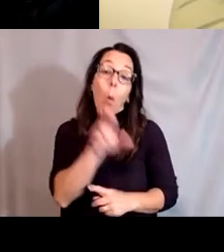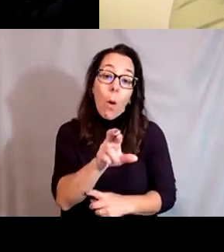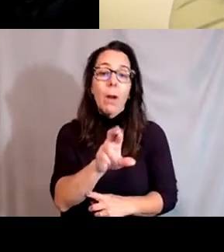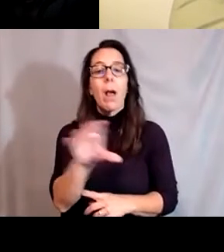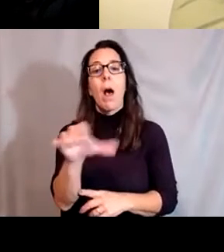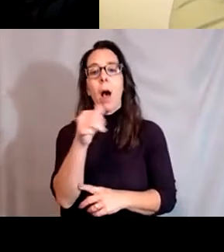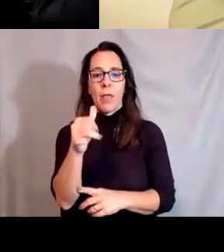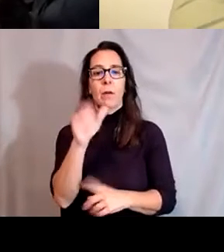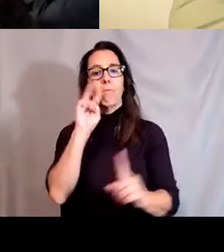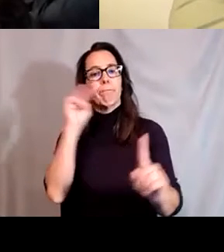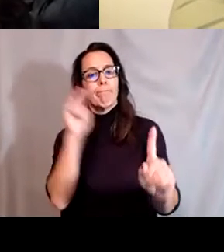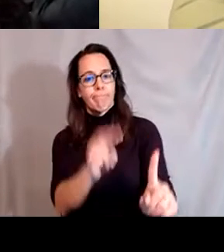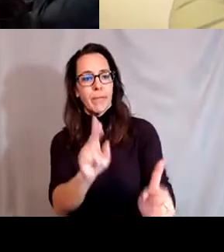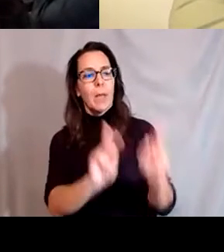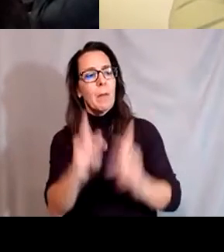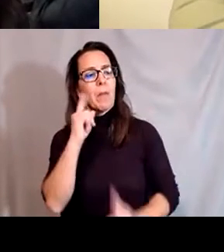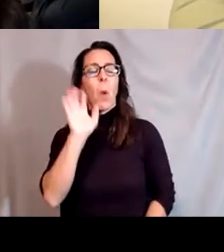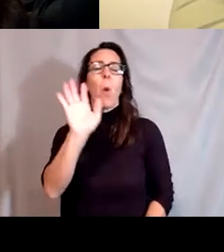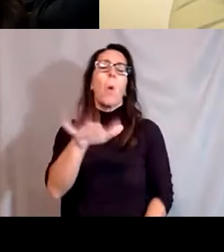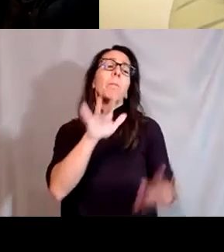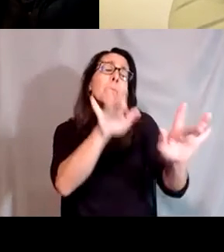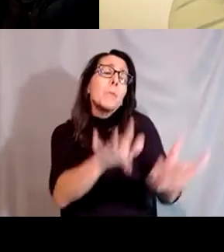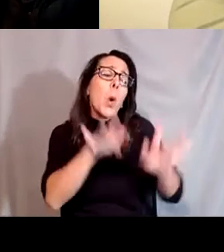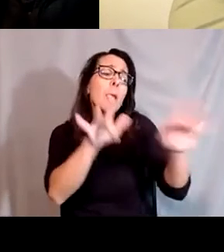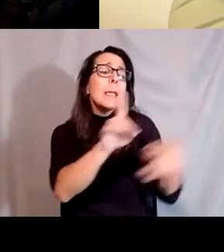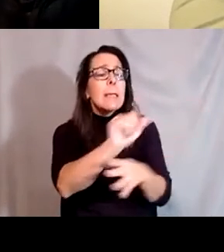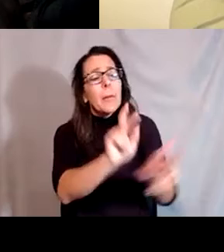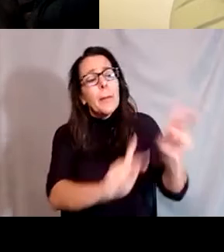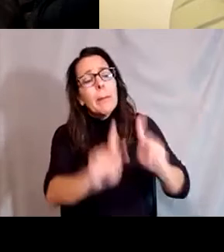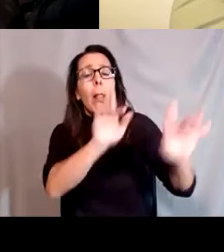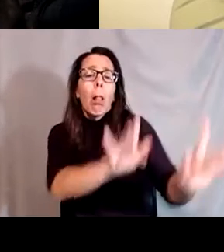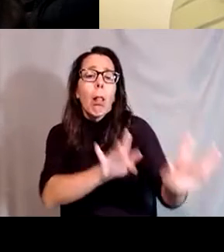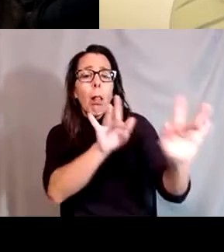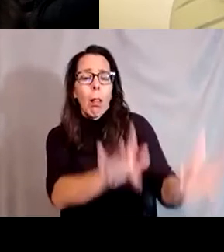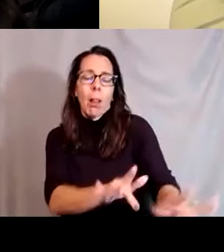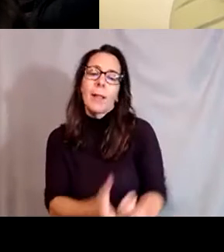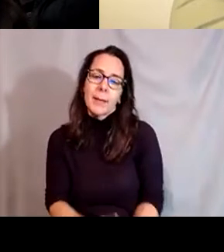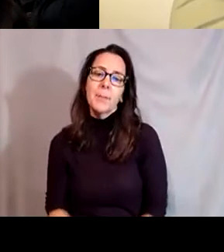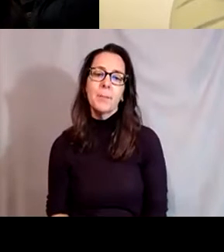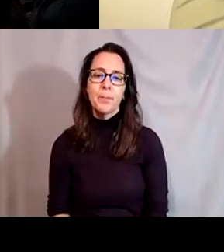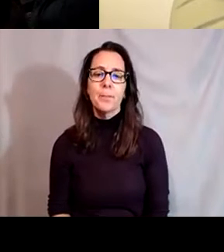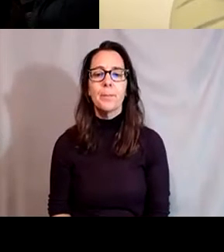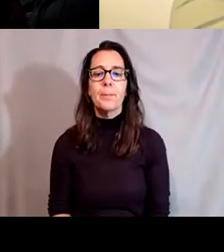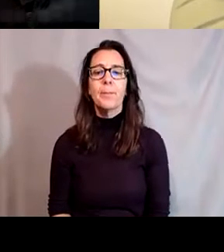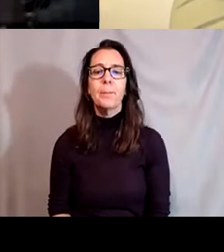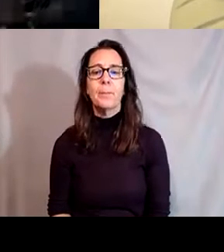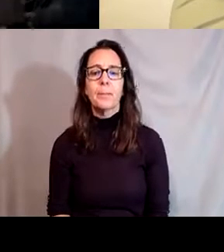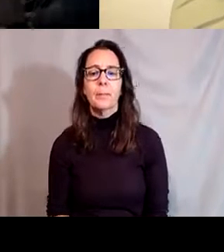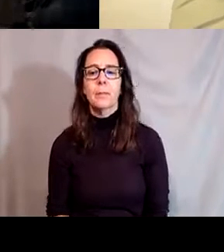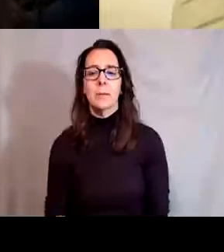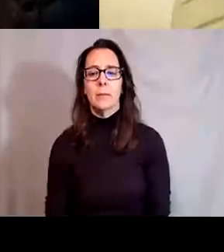know, something like that. Whereas, as we know, every